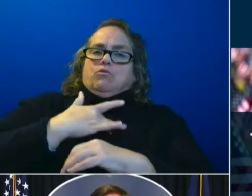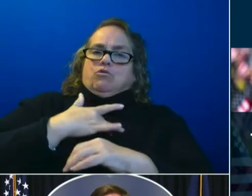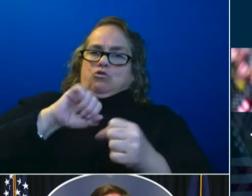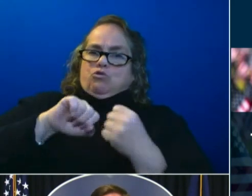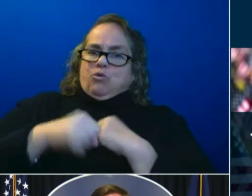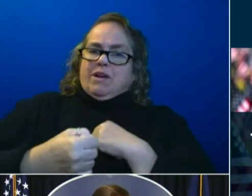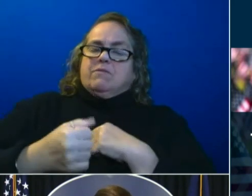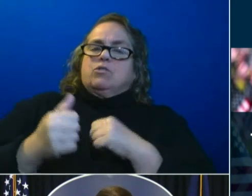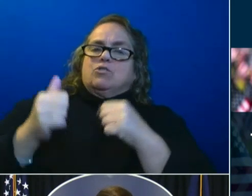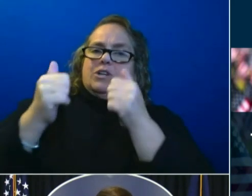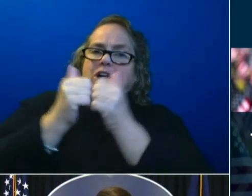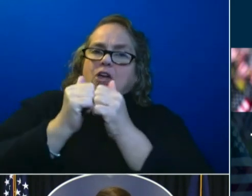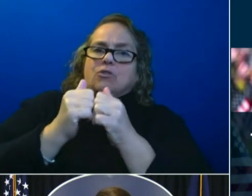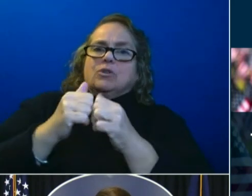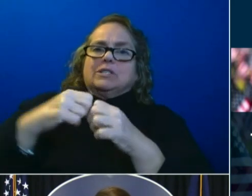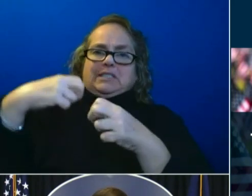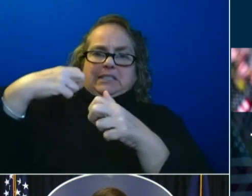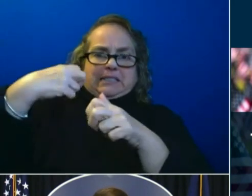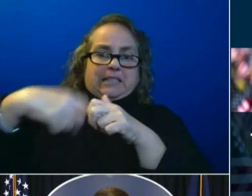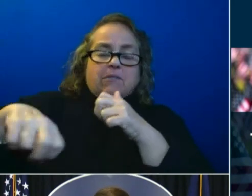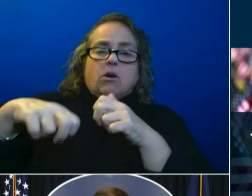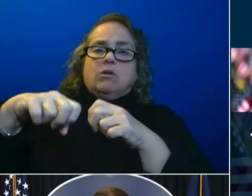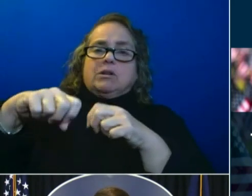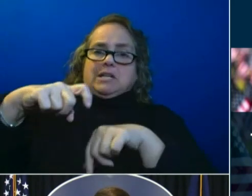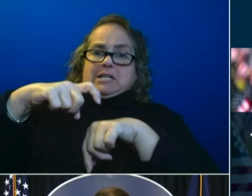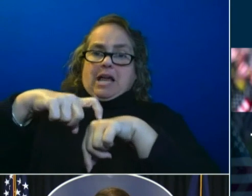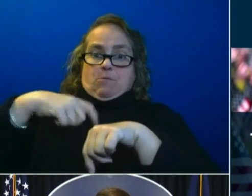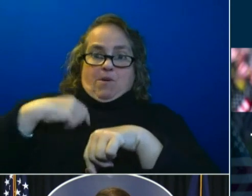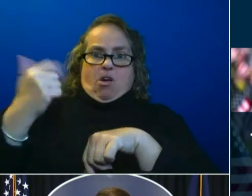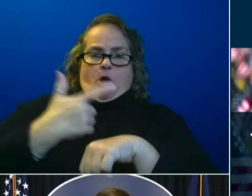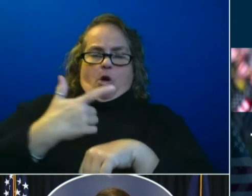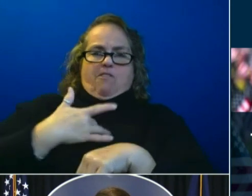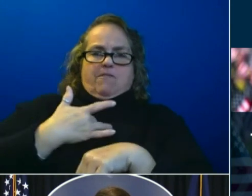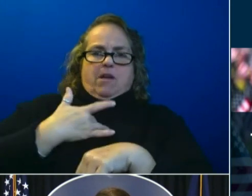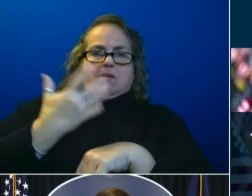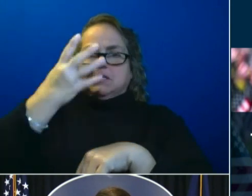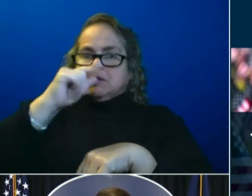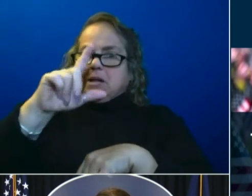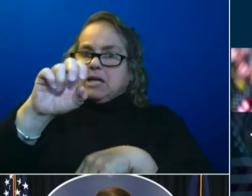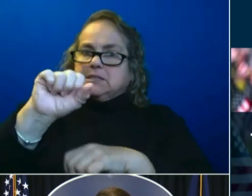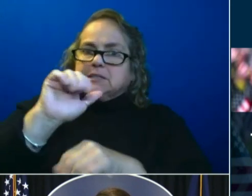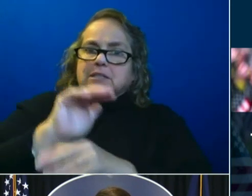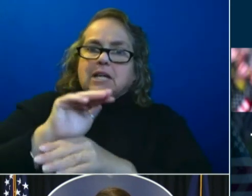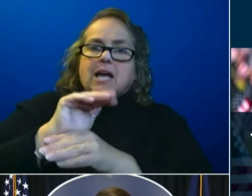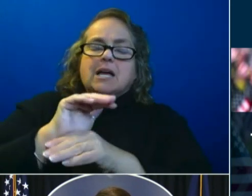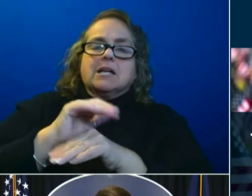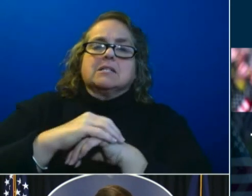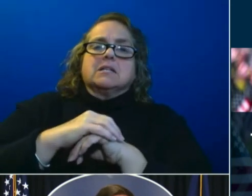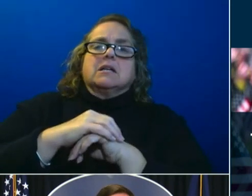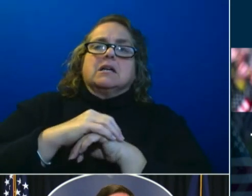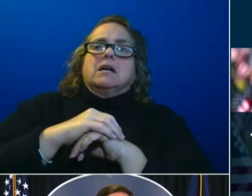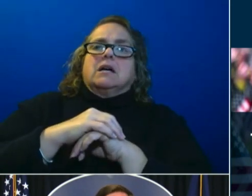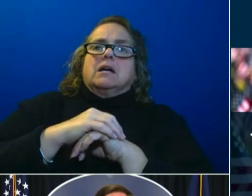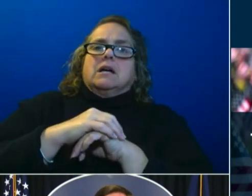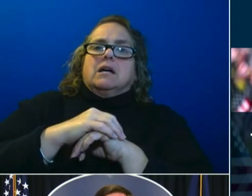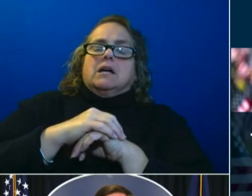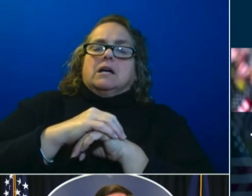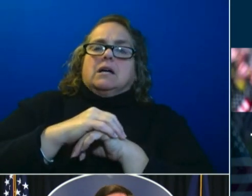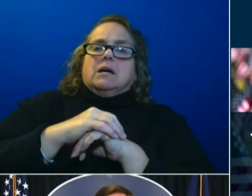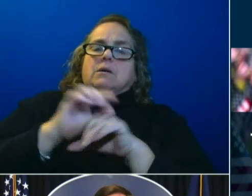we have felt this last year, the sleepless nights, but the coming